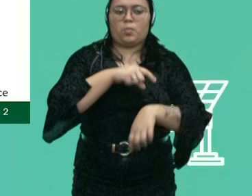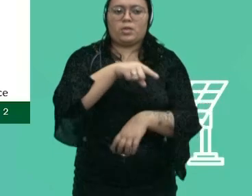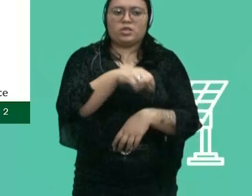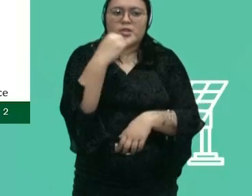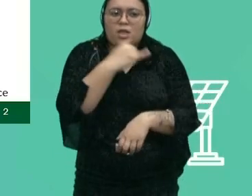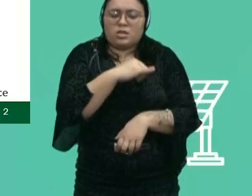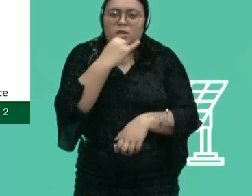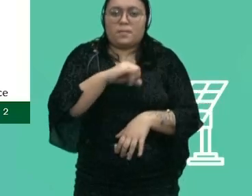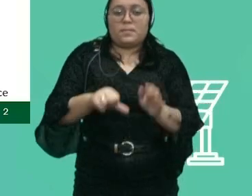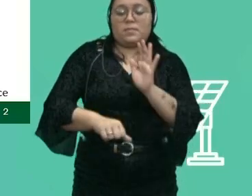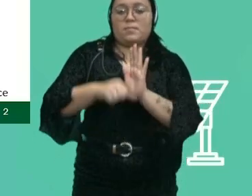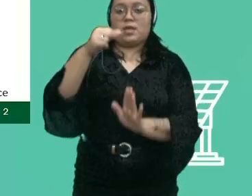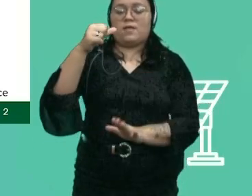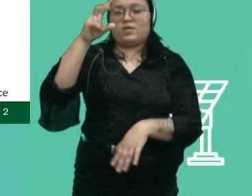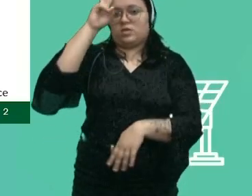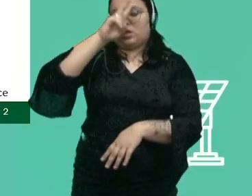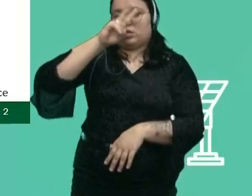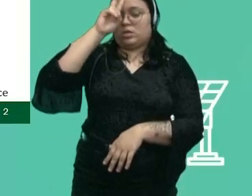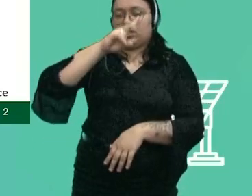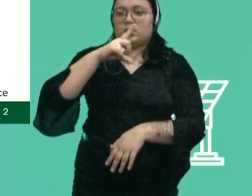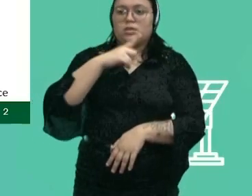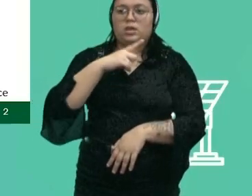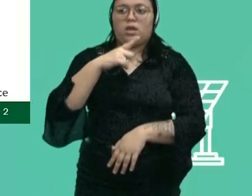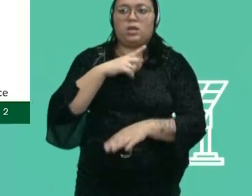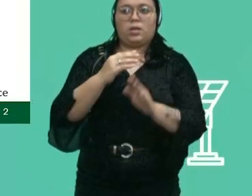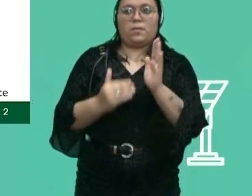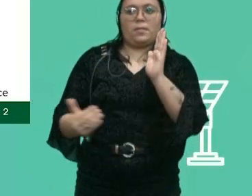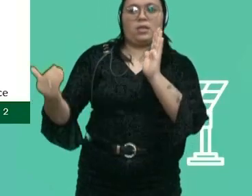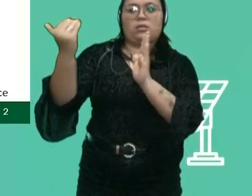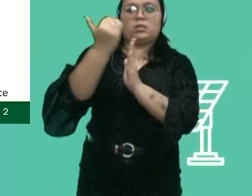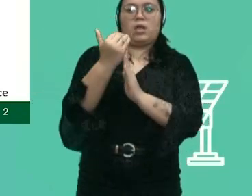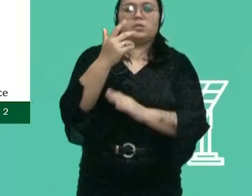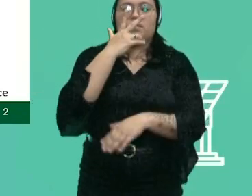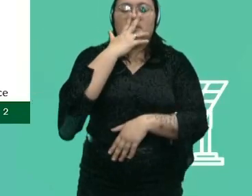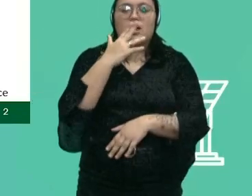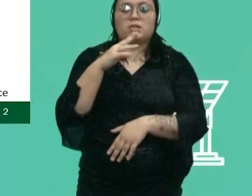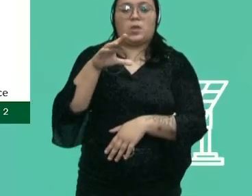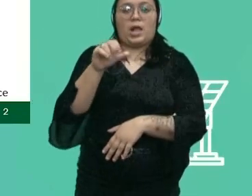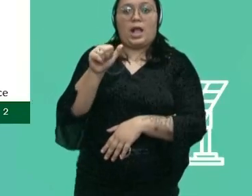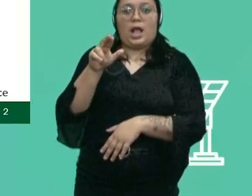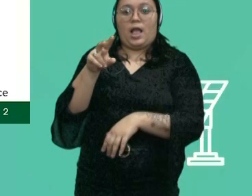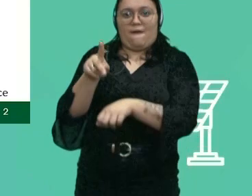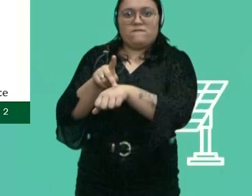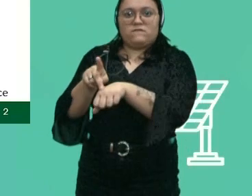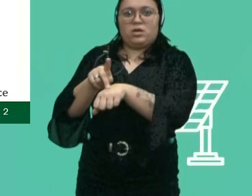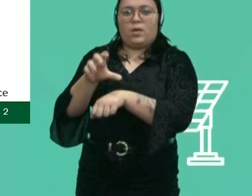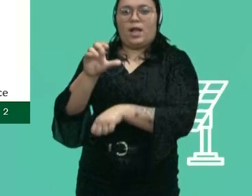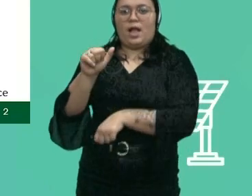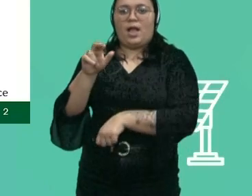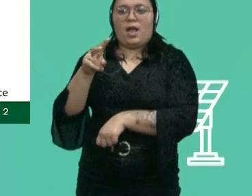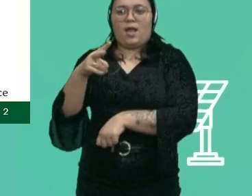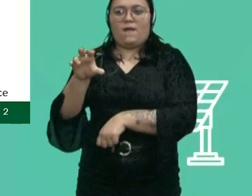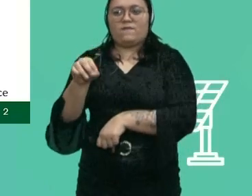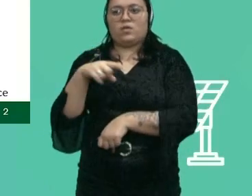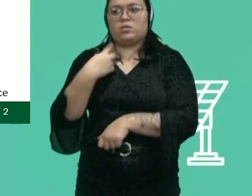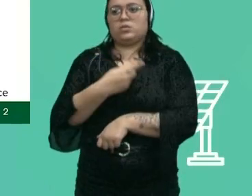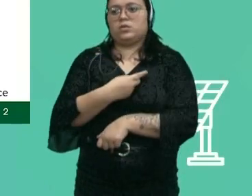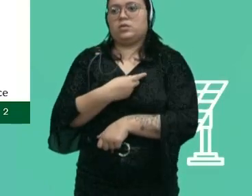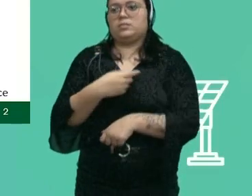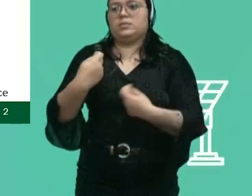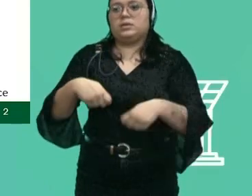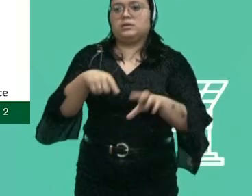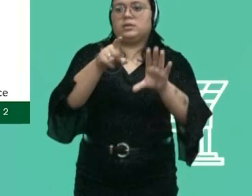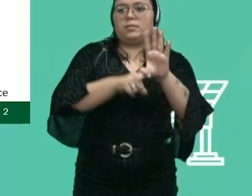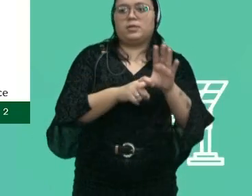surpassed coal, but you can see we still depend very heavily on fossil fuels. So our high priorities for the administration